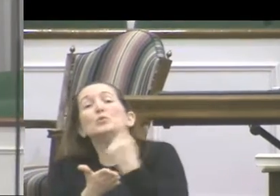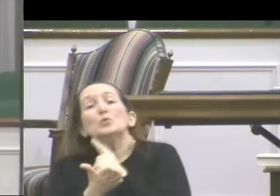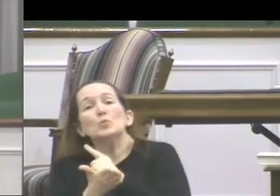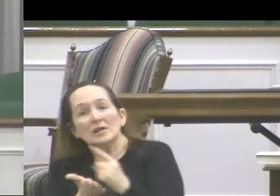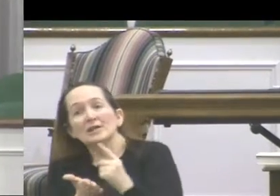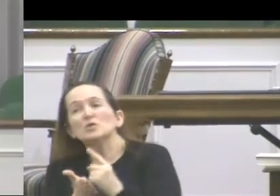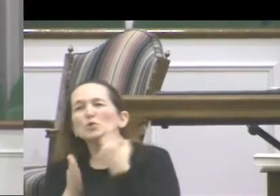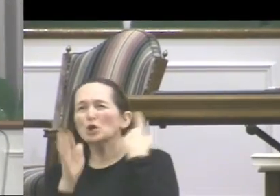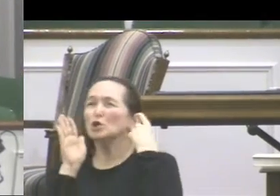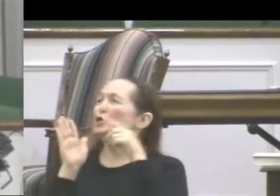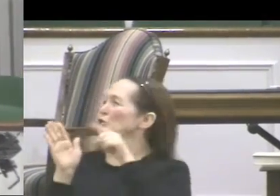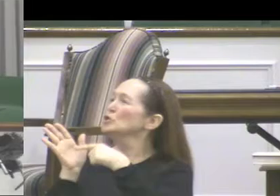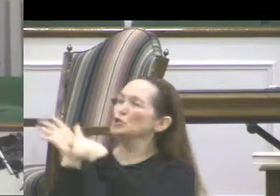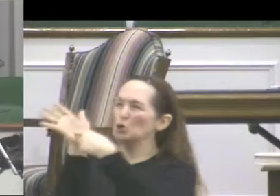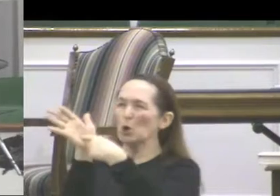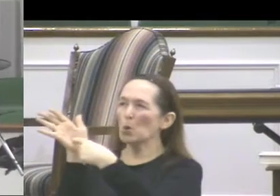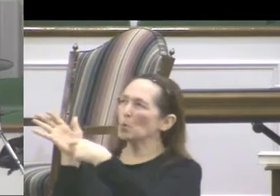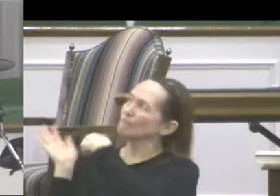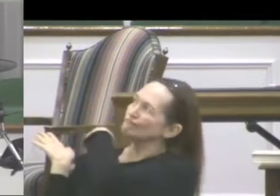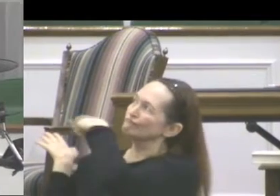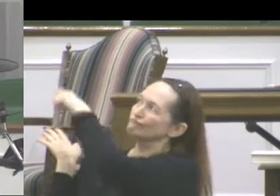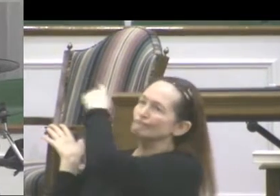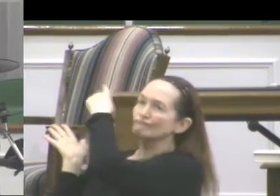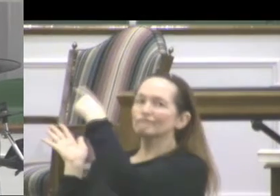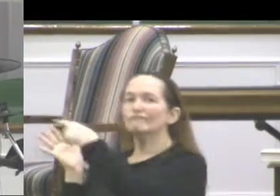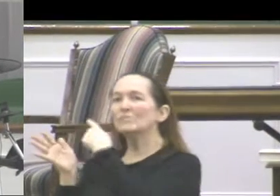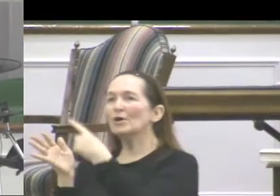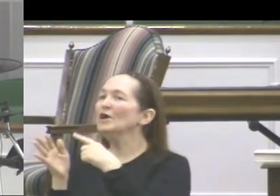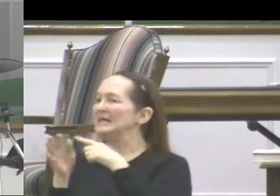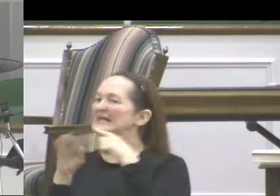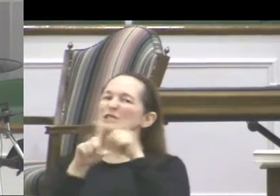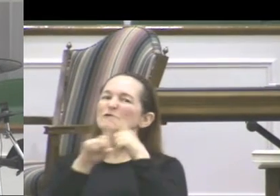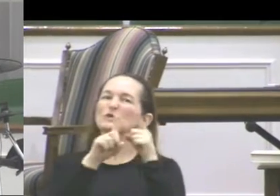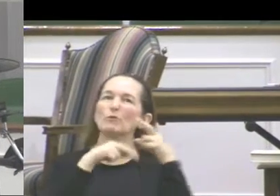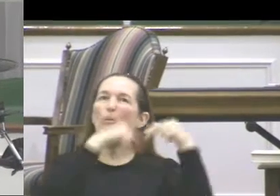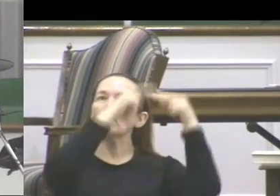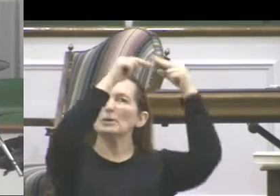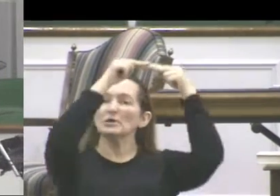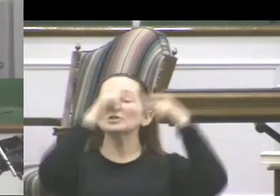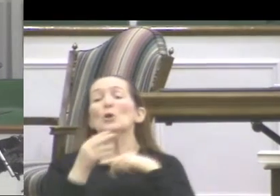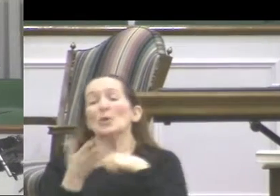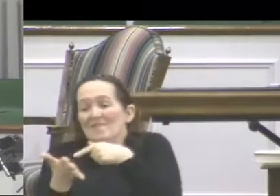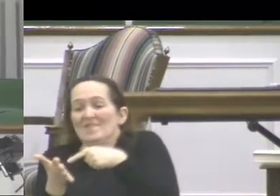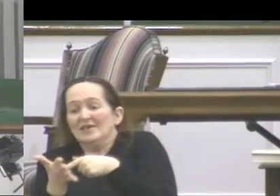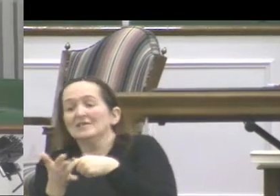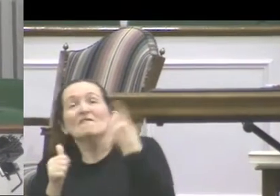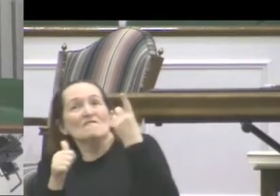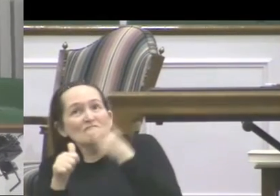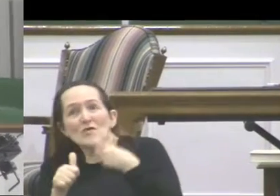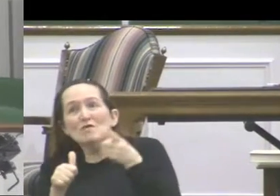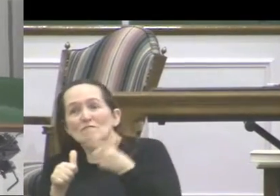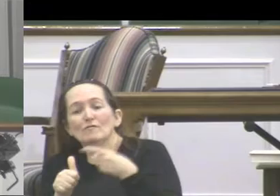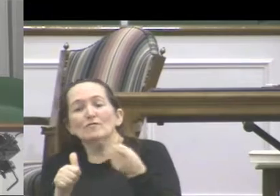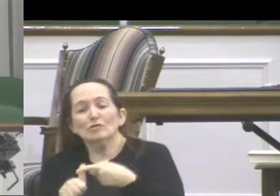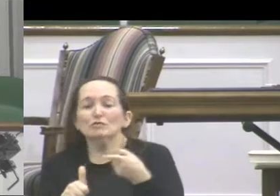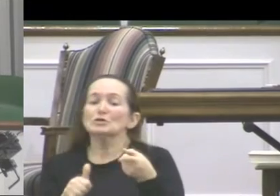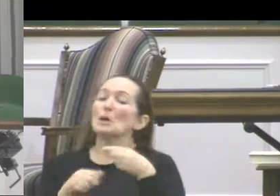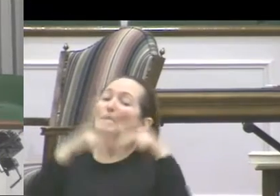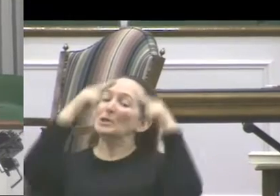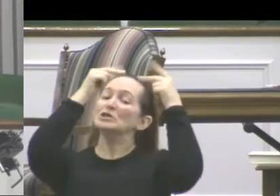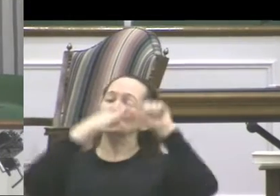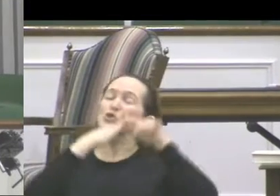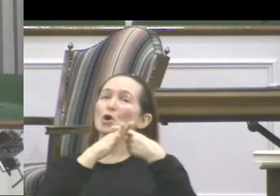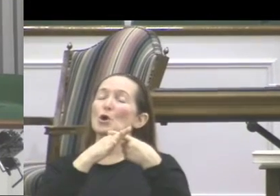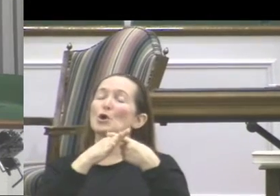we started off, church family. Well, this morning, as we continue our series on journeys